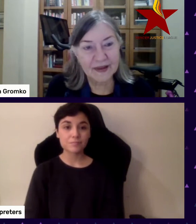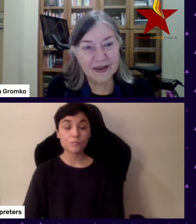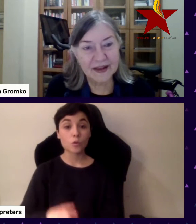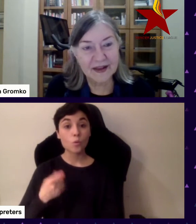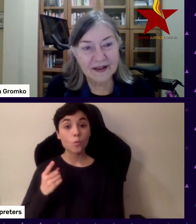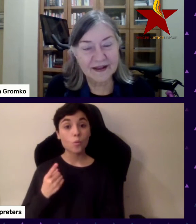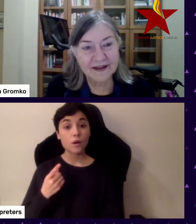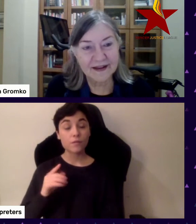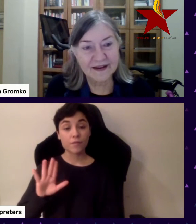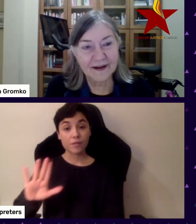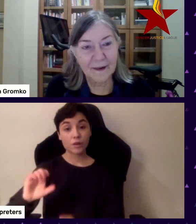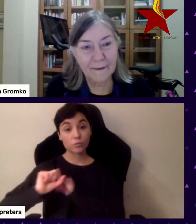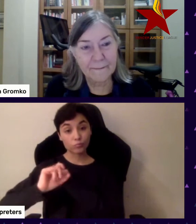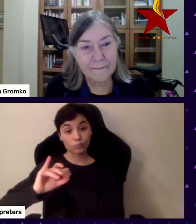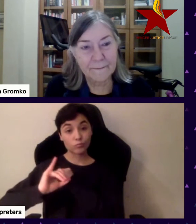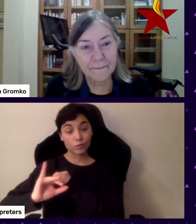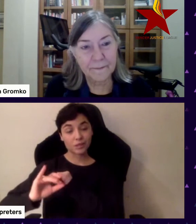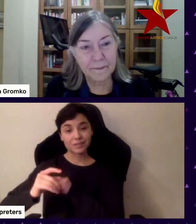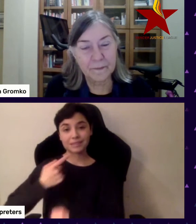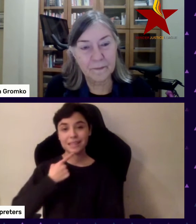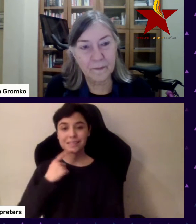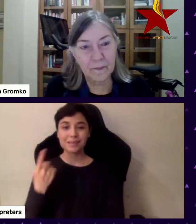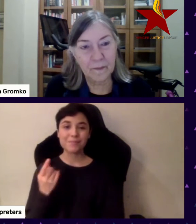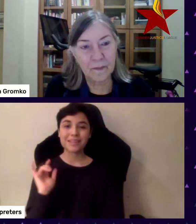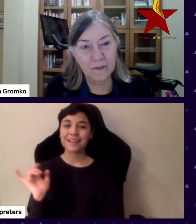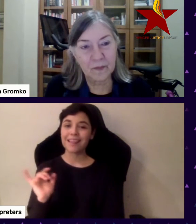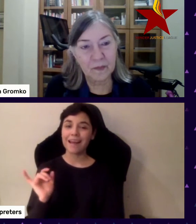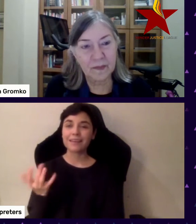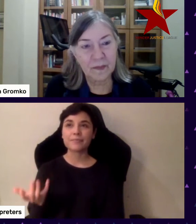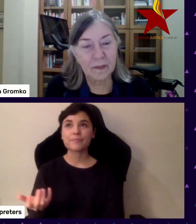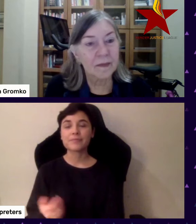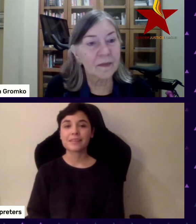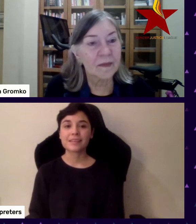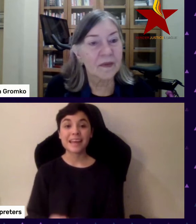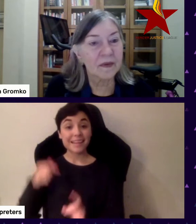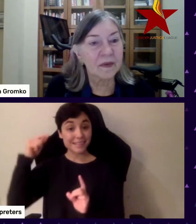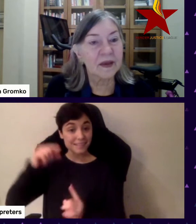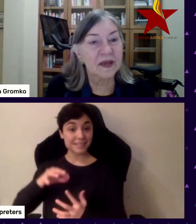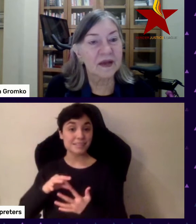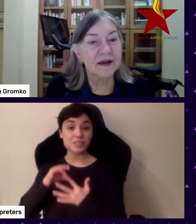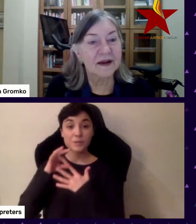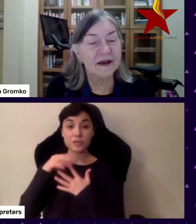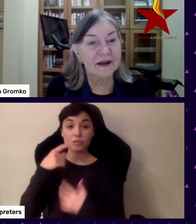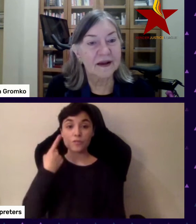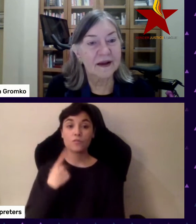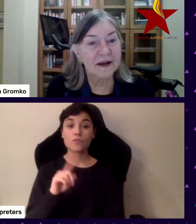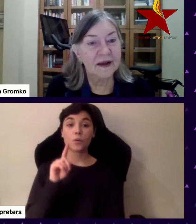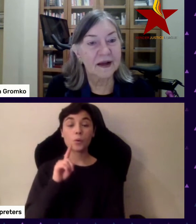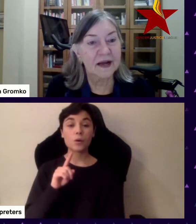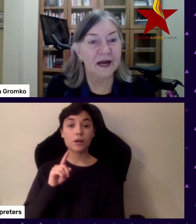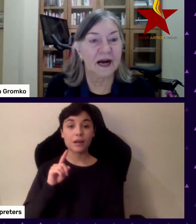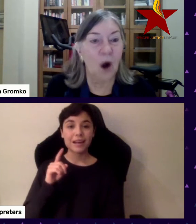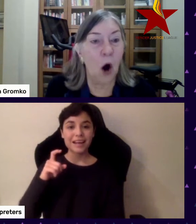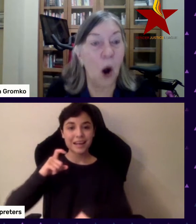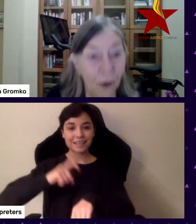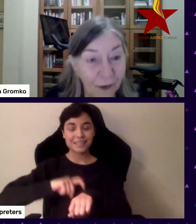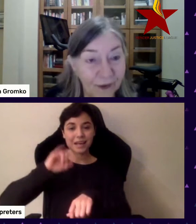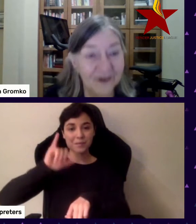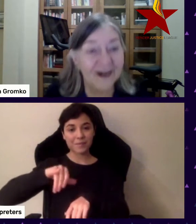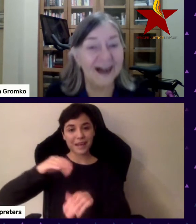of, so this is the special for the time that's about to come when you can no longer wear elastic waistbands.